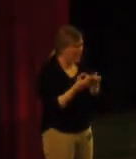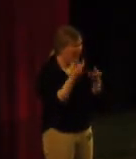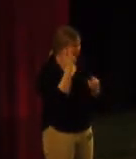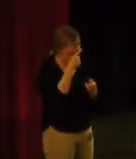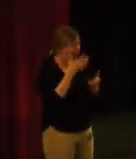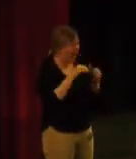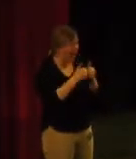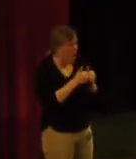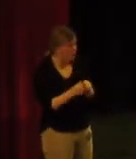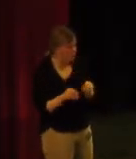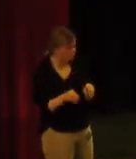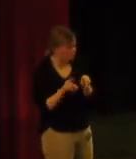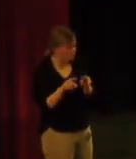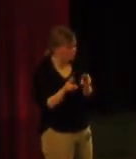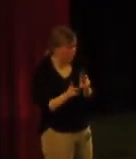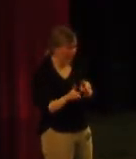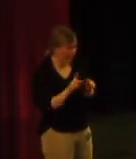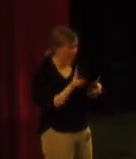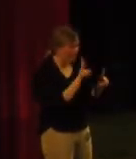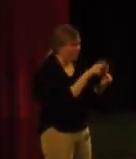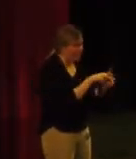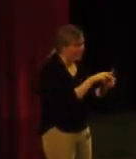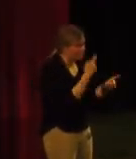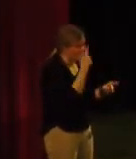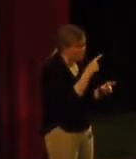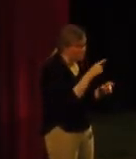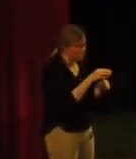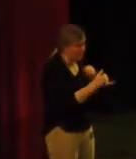happened is there was a fairly significant change